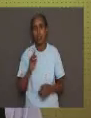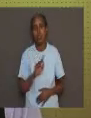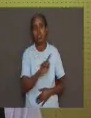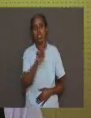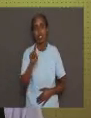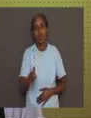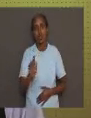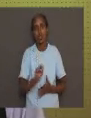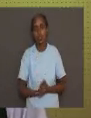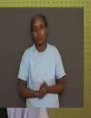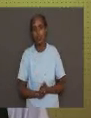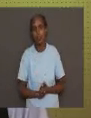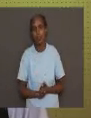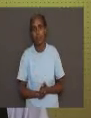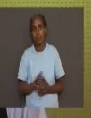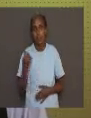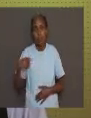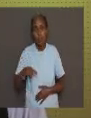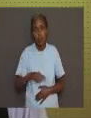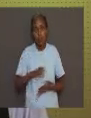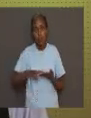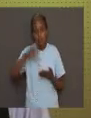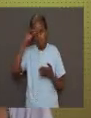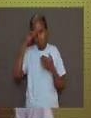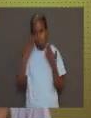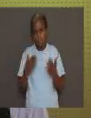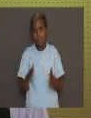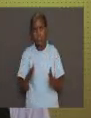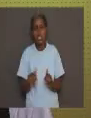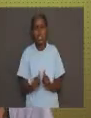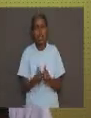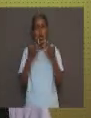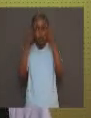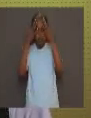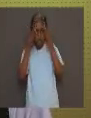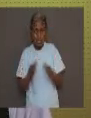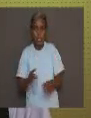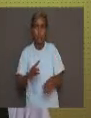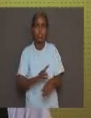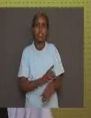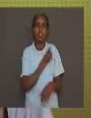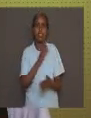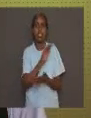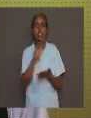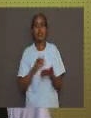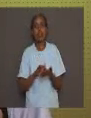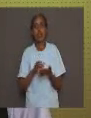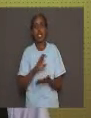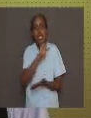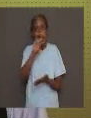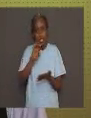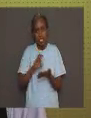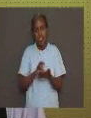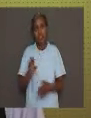equation. We also learned how to determine the distance between the center of